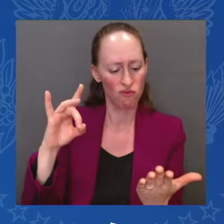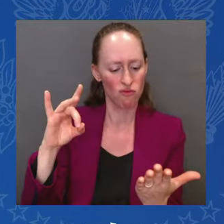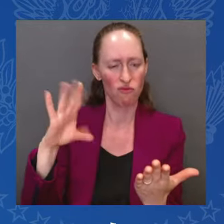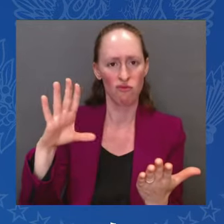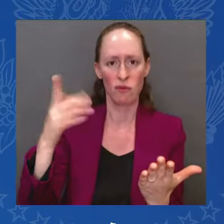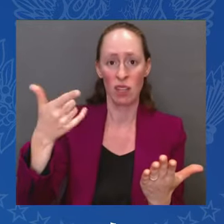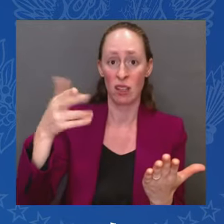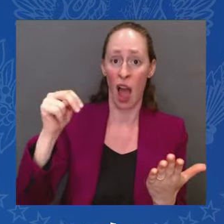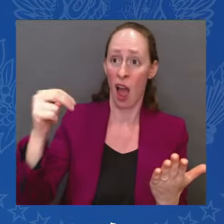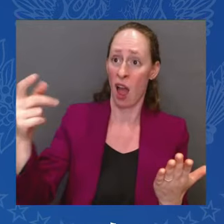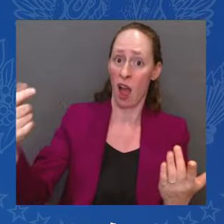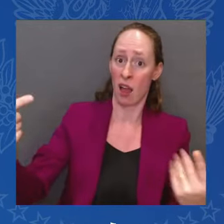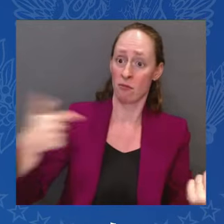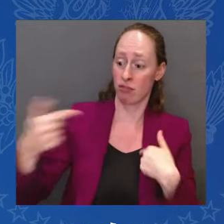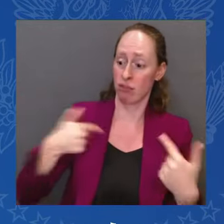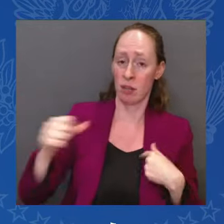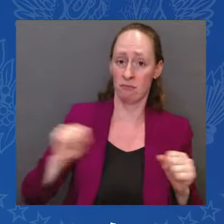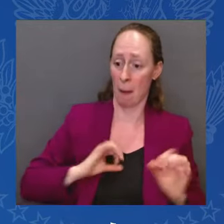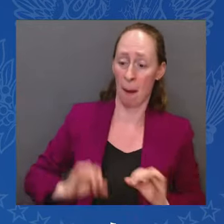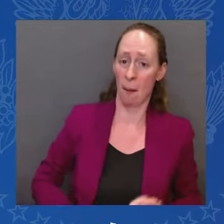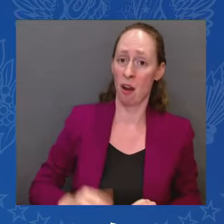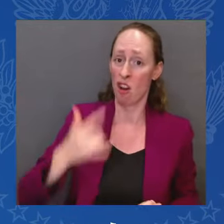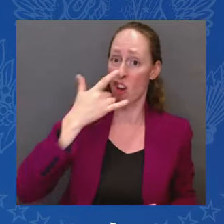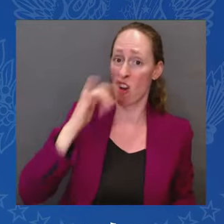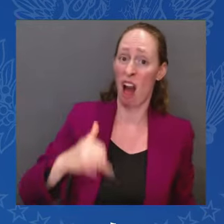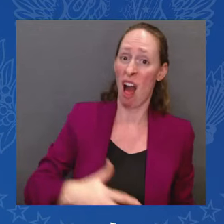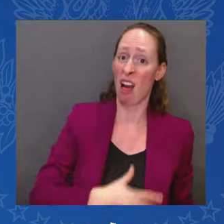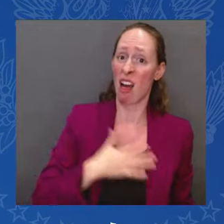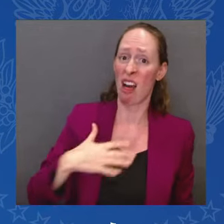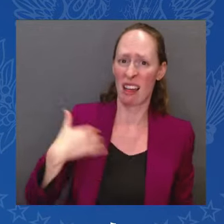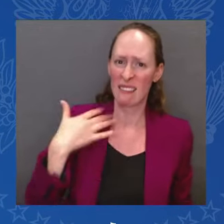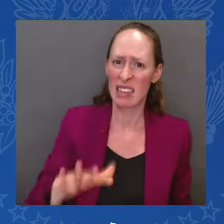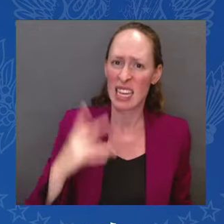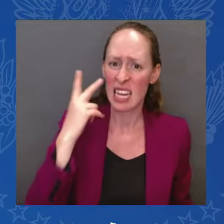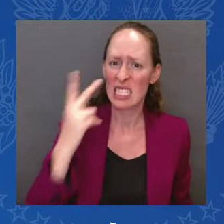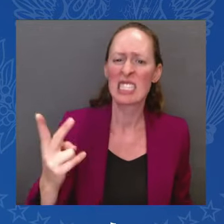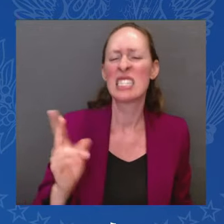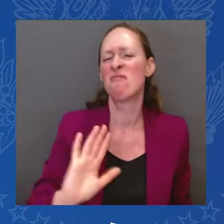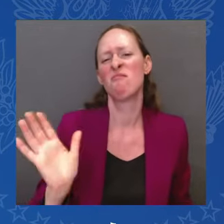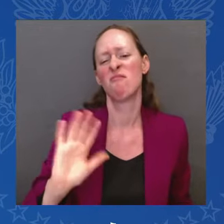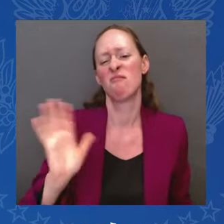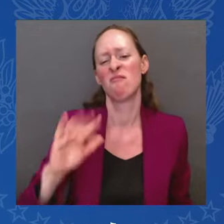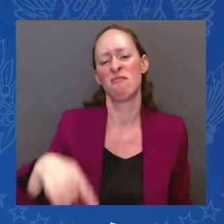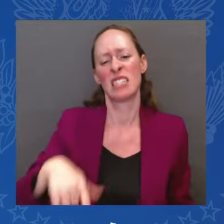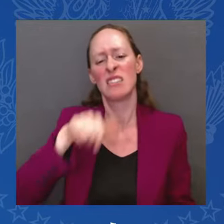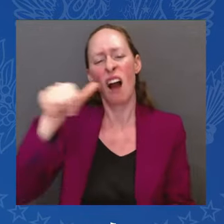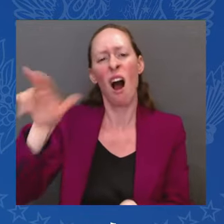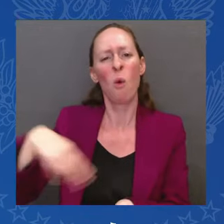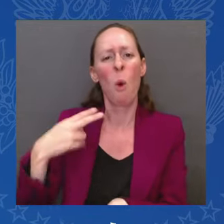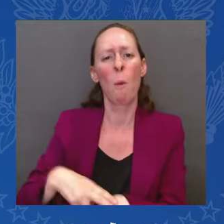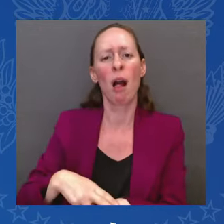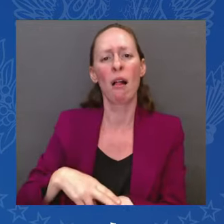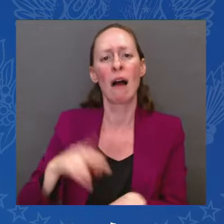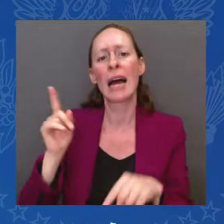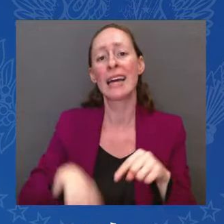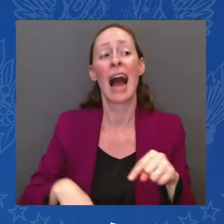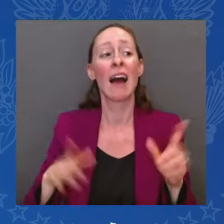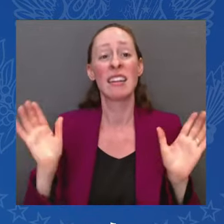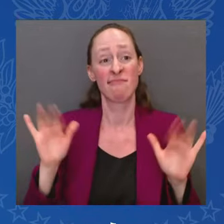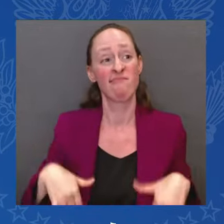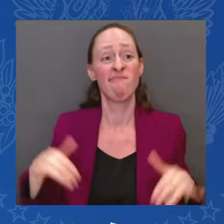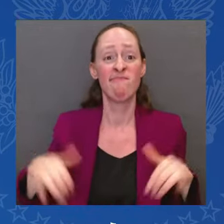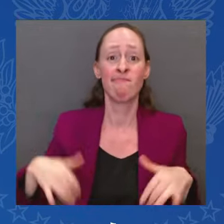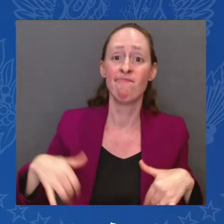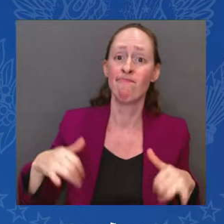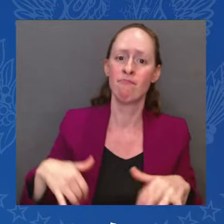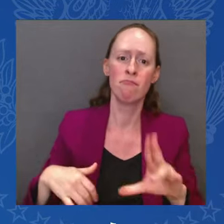We cannot normalize any of this. These are not simply statistics.